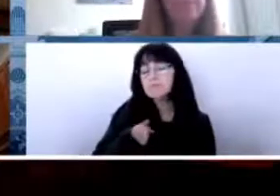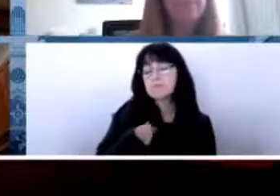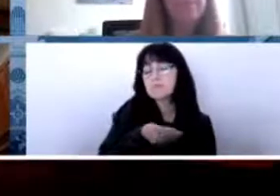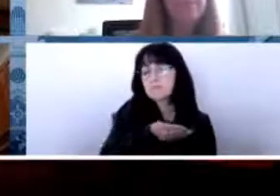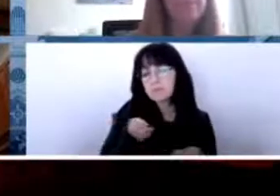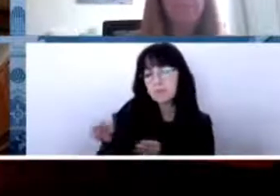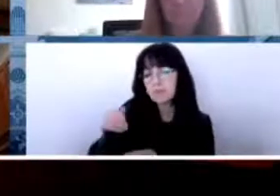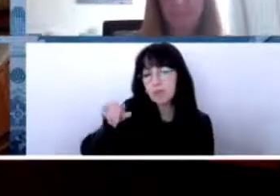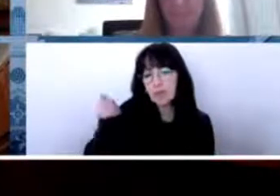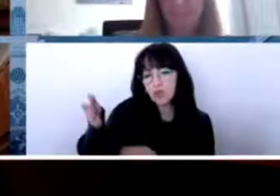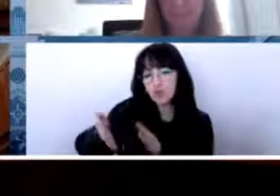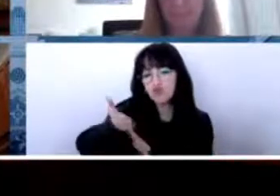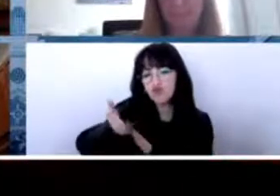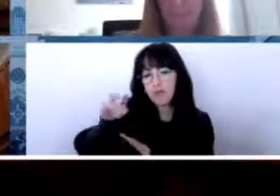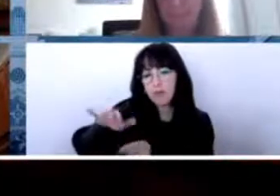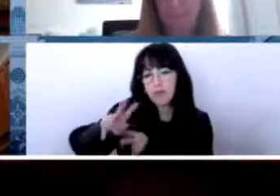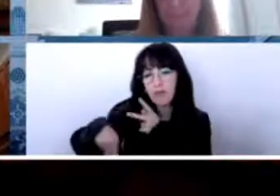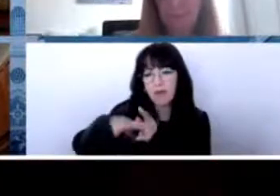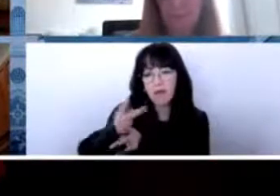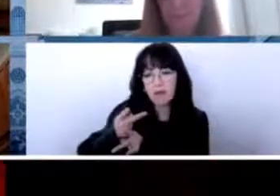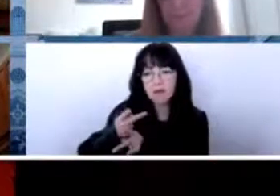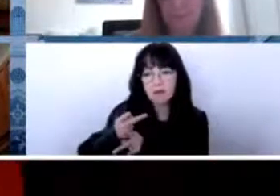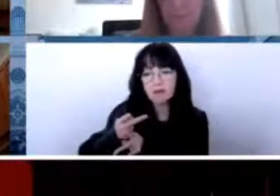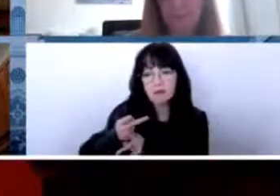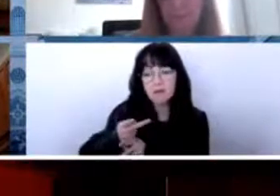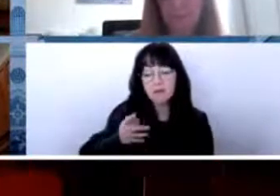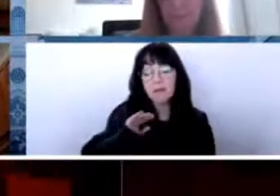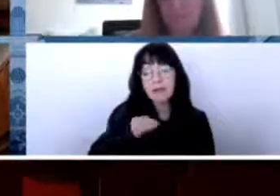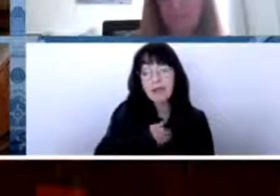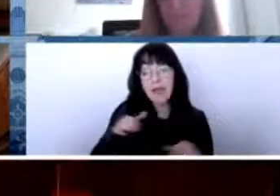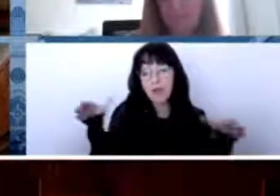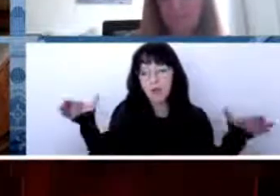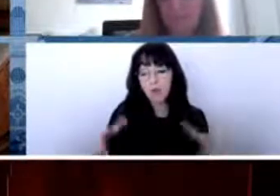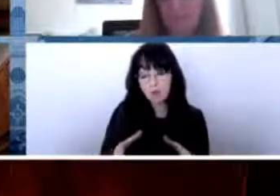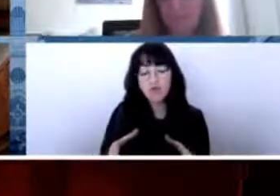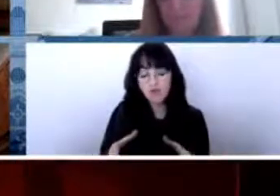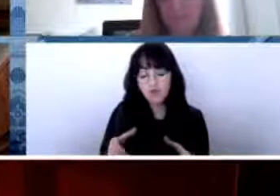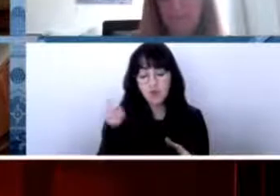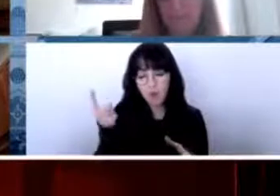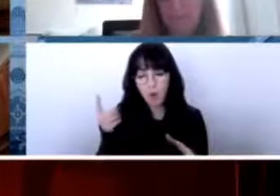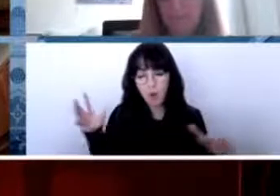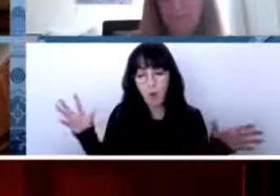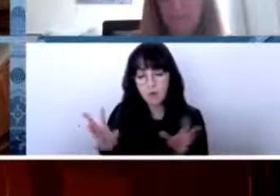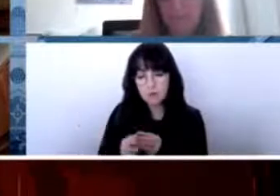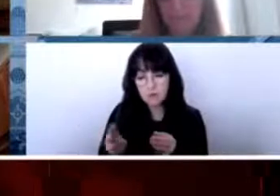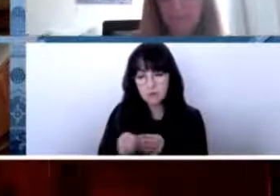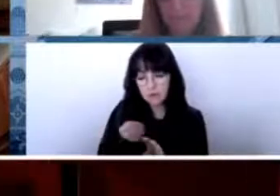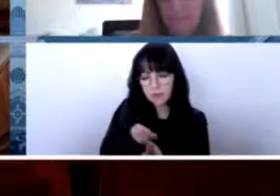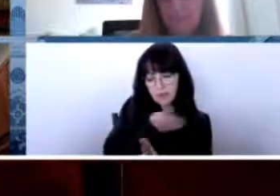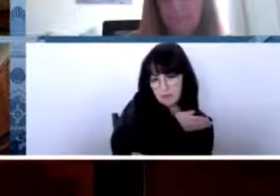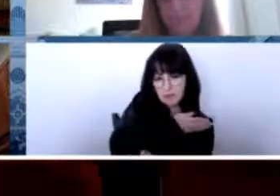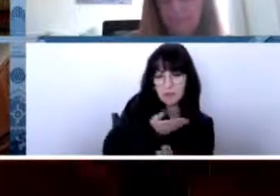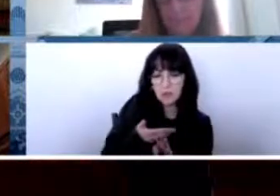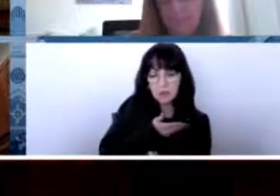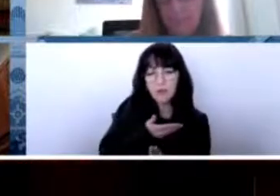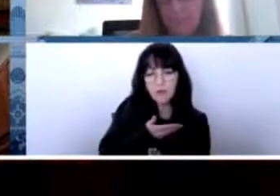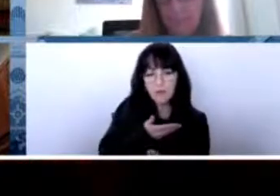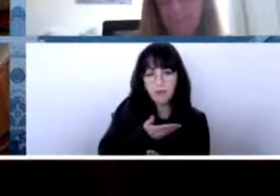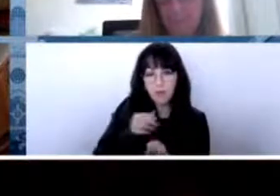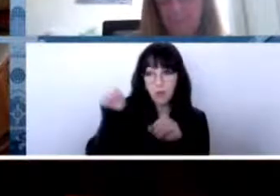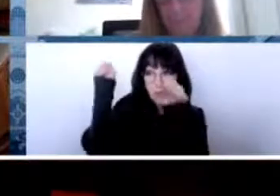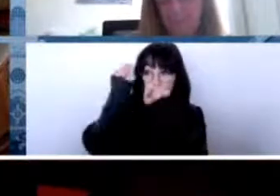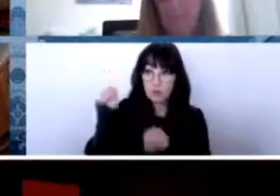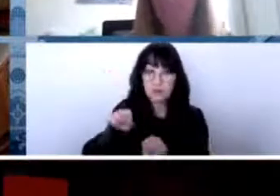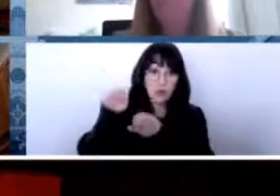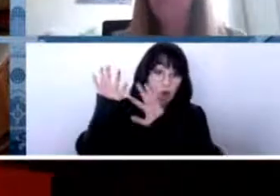essentially, we have a group that meets in advance of a storm hitting the state. They monitor the progress